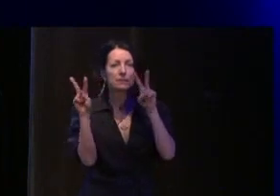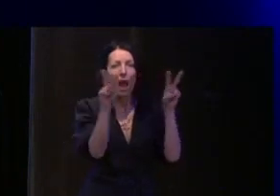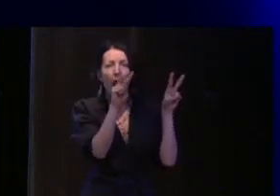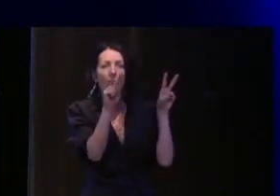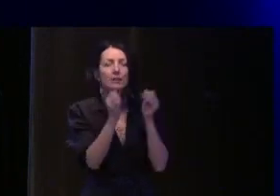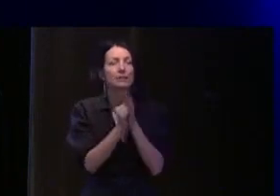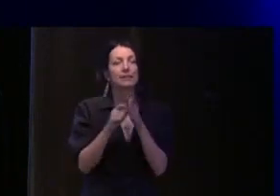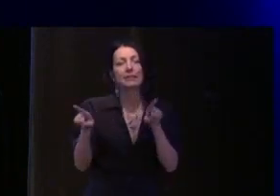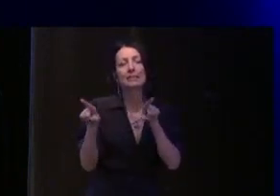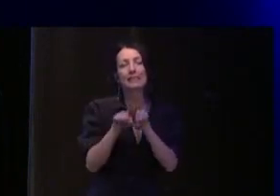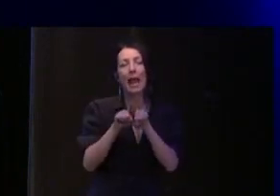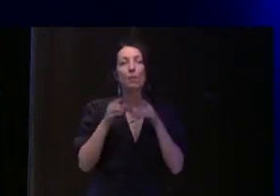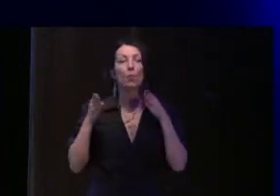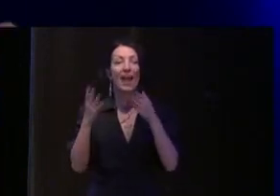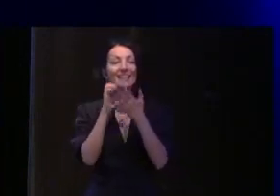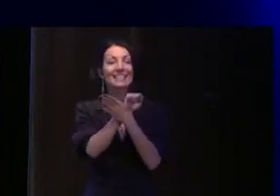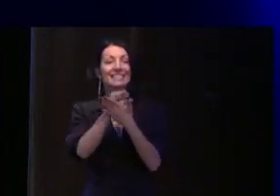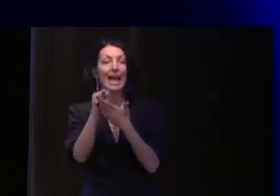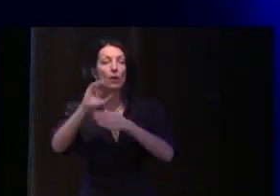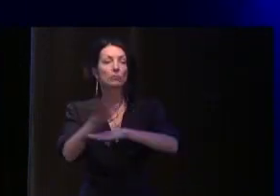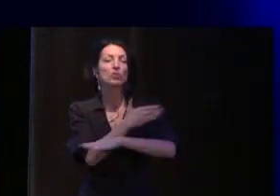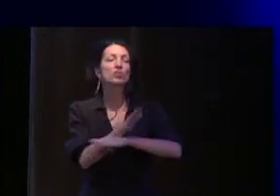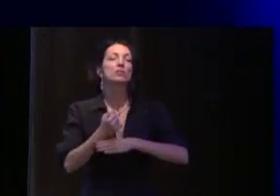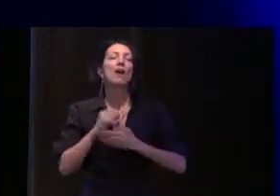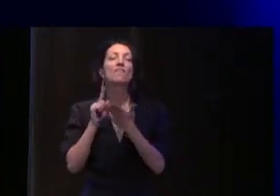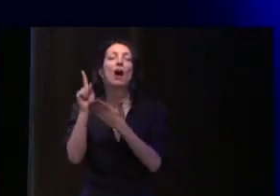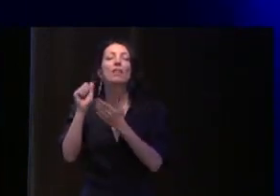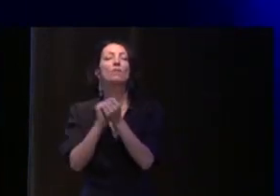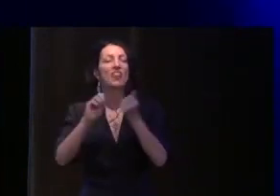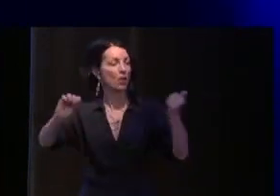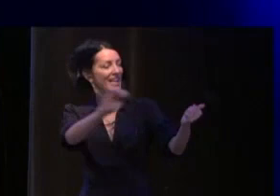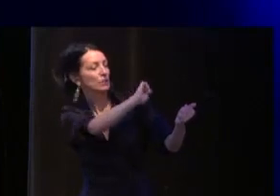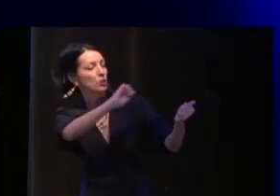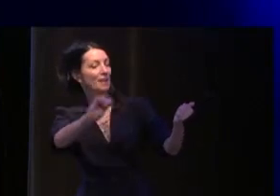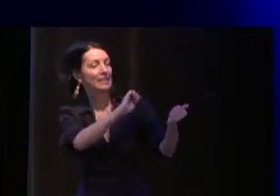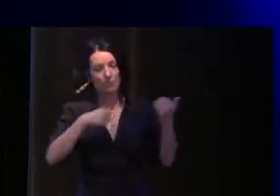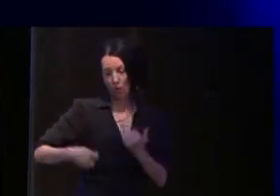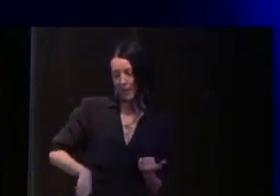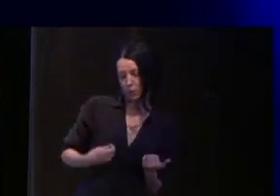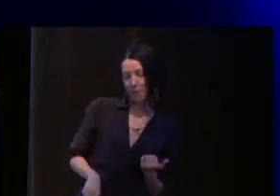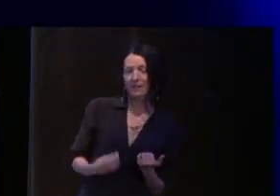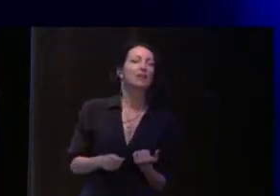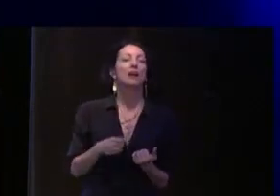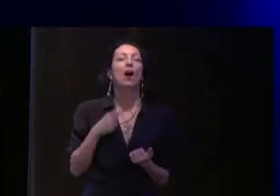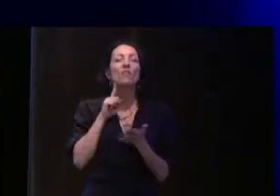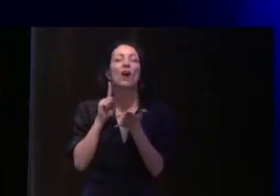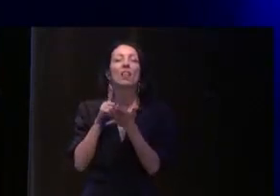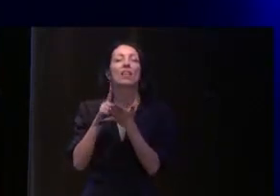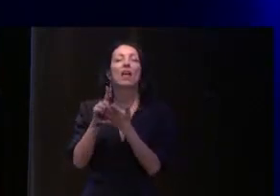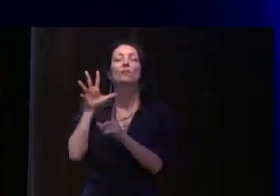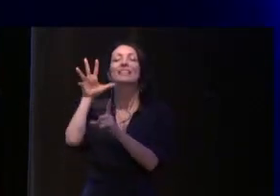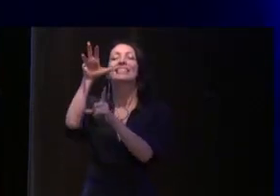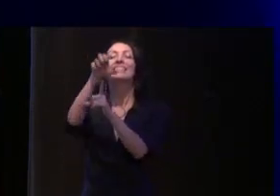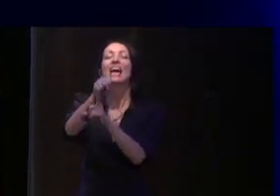way as the sacred musicians may fall in love with their instrument and then fall in love with catching the